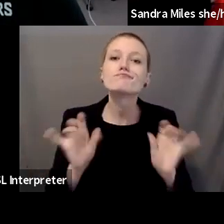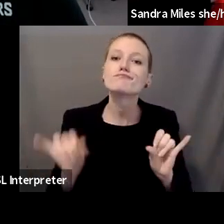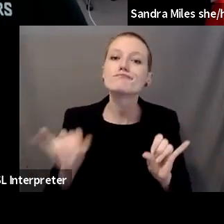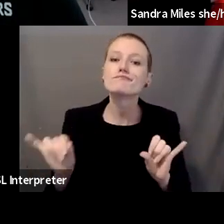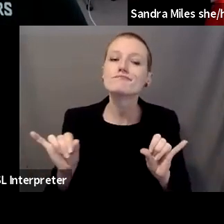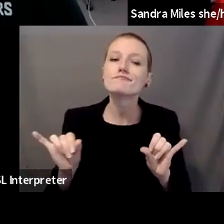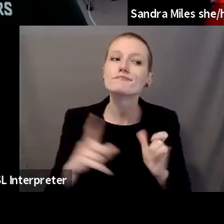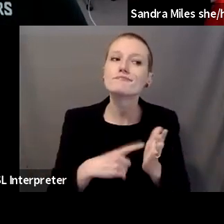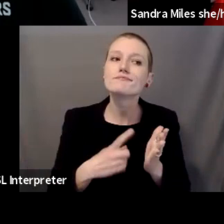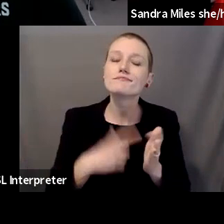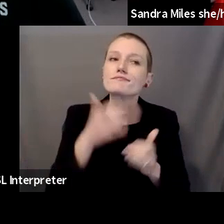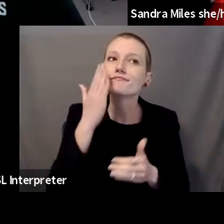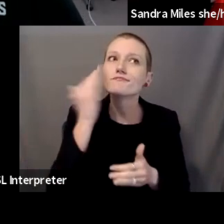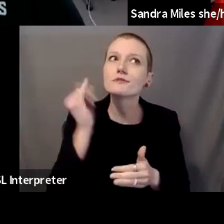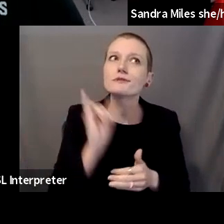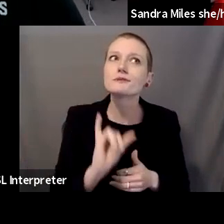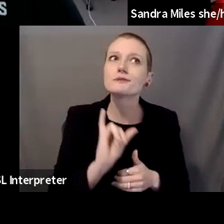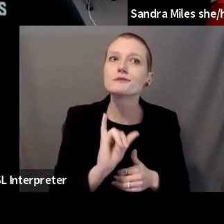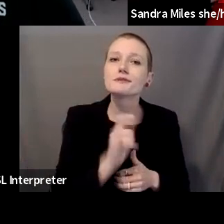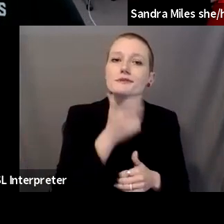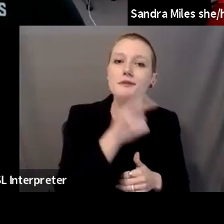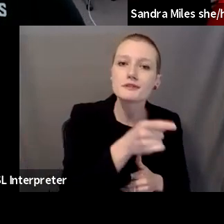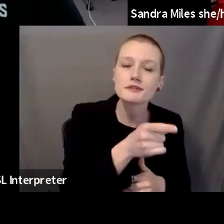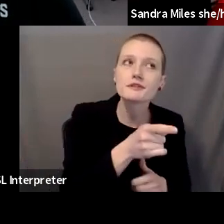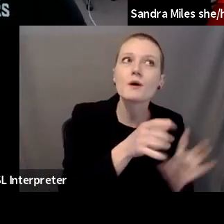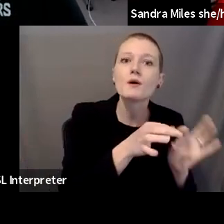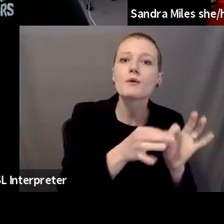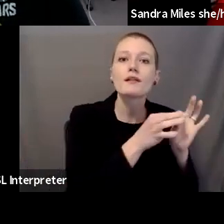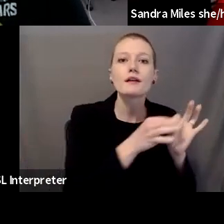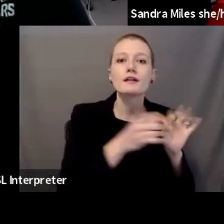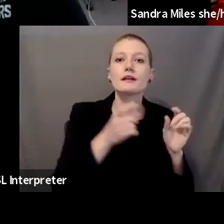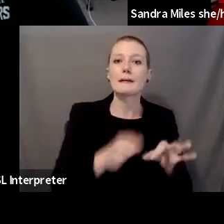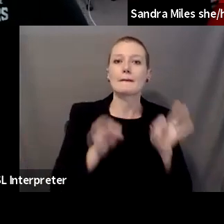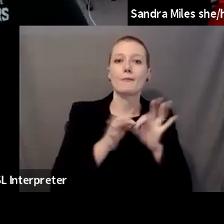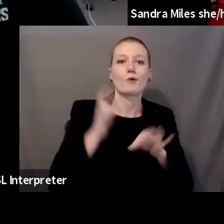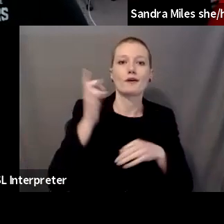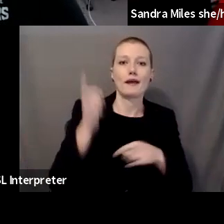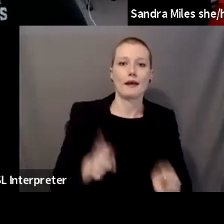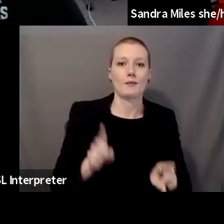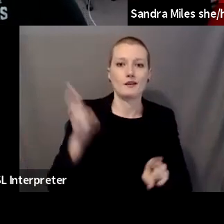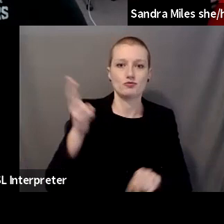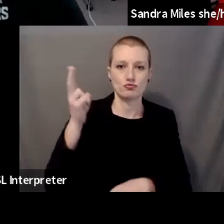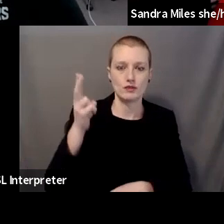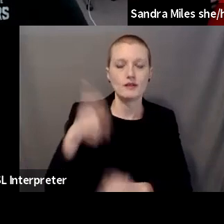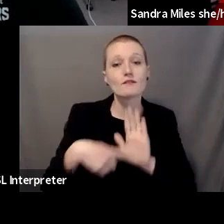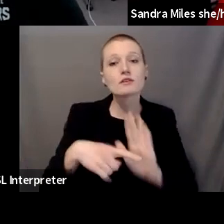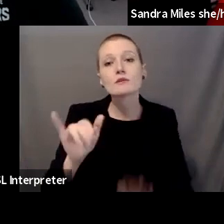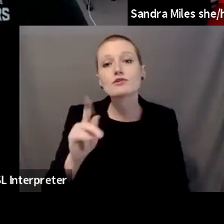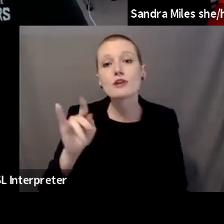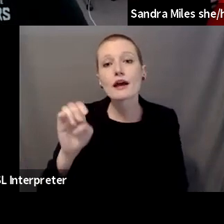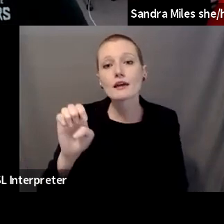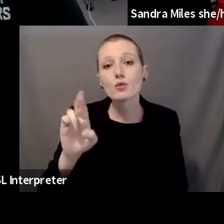back to one of those past events. And I'll use Jackie Robinson, and this will be the last point I make on this. Jackie Robinson breaking the color